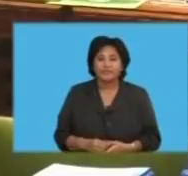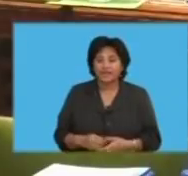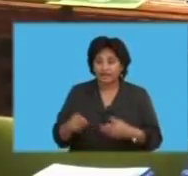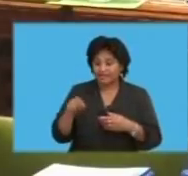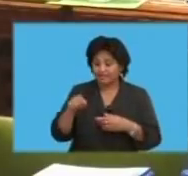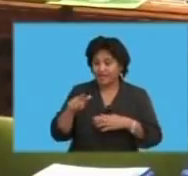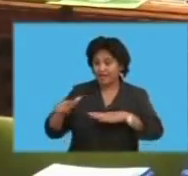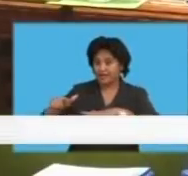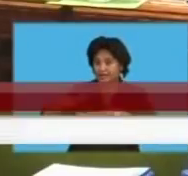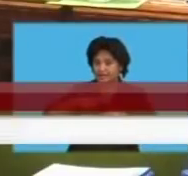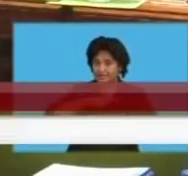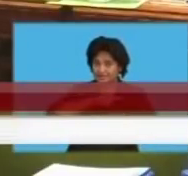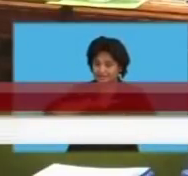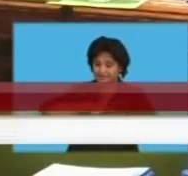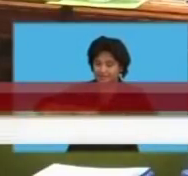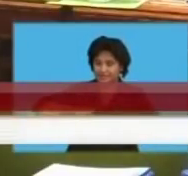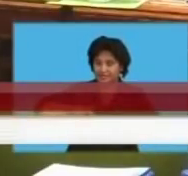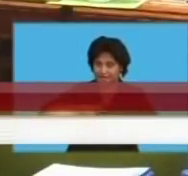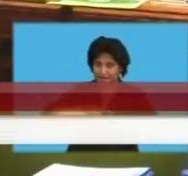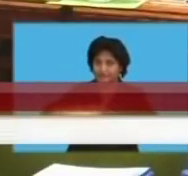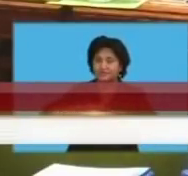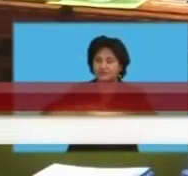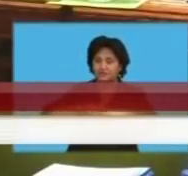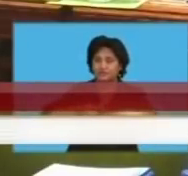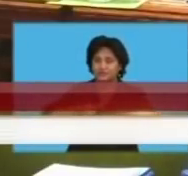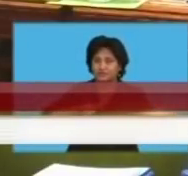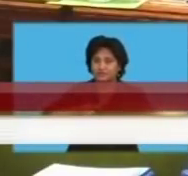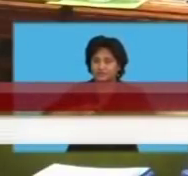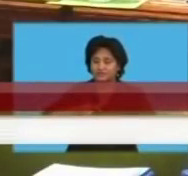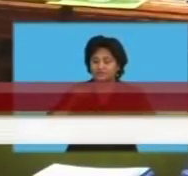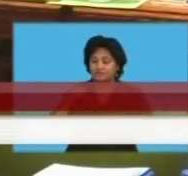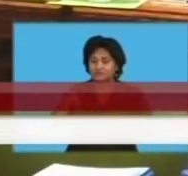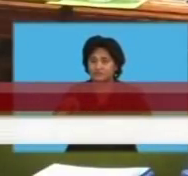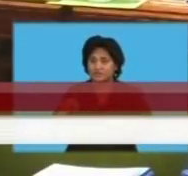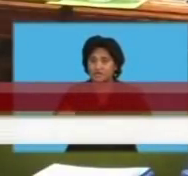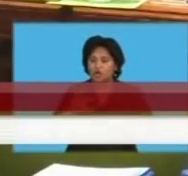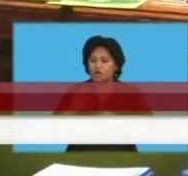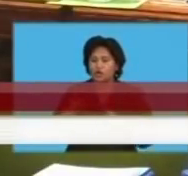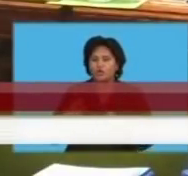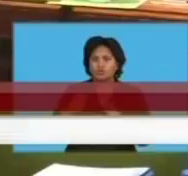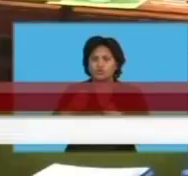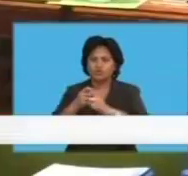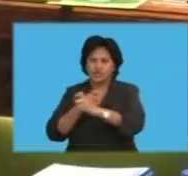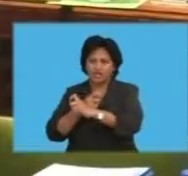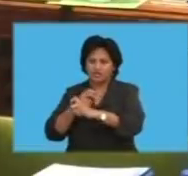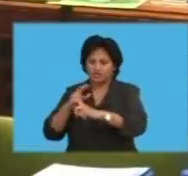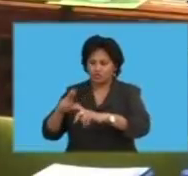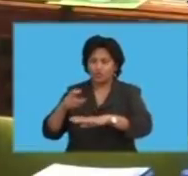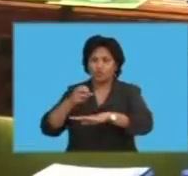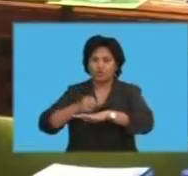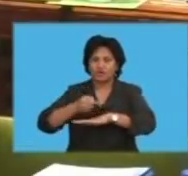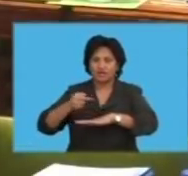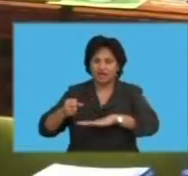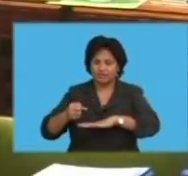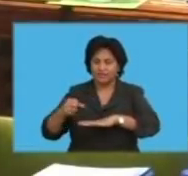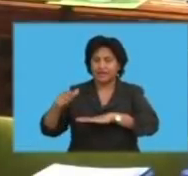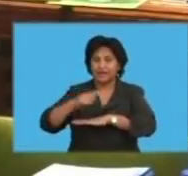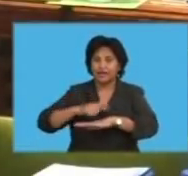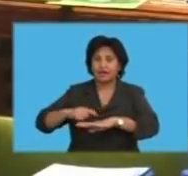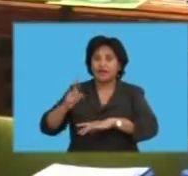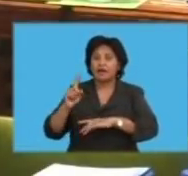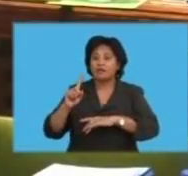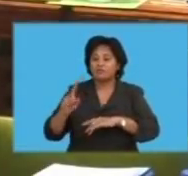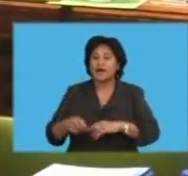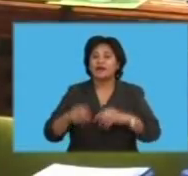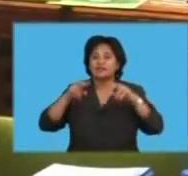acquired, not to be converted to state land, but to remain